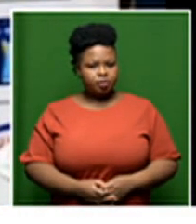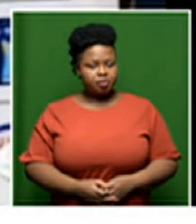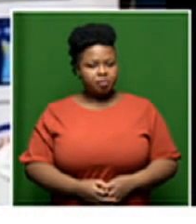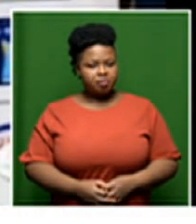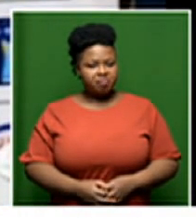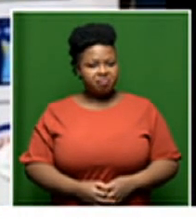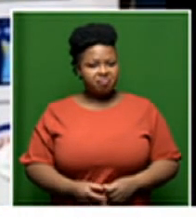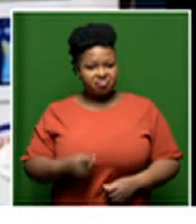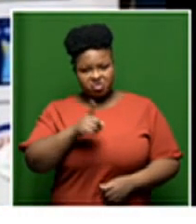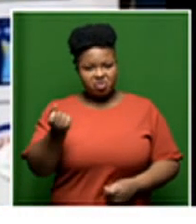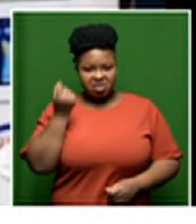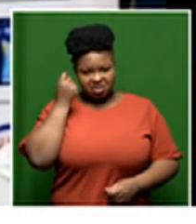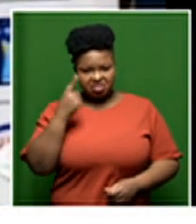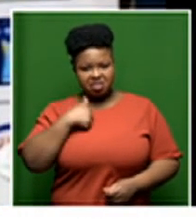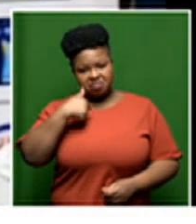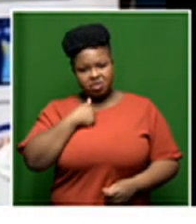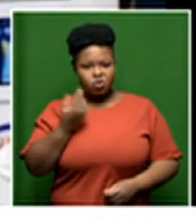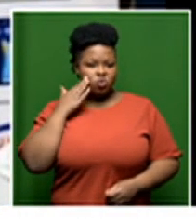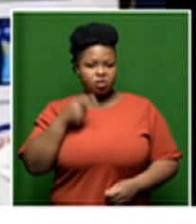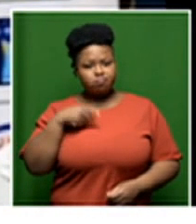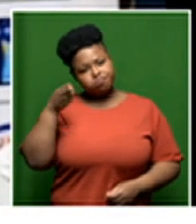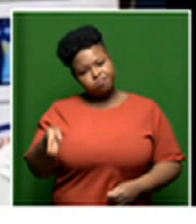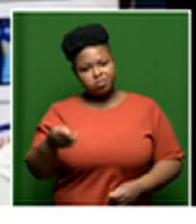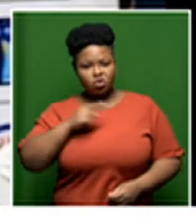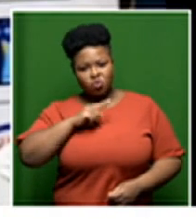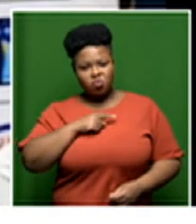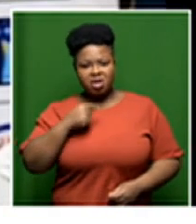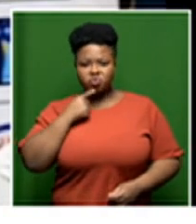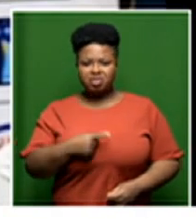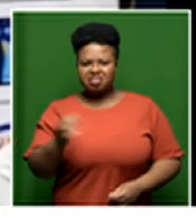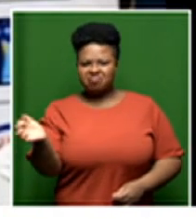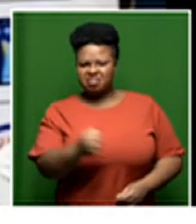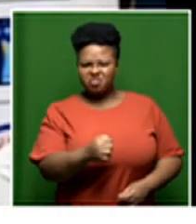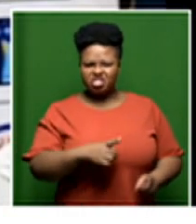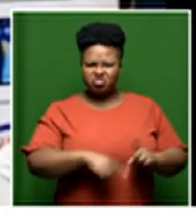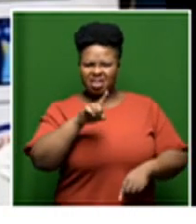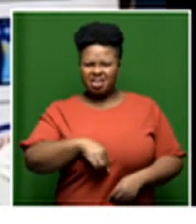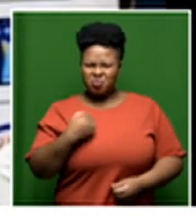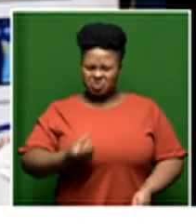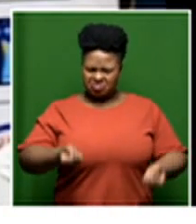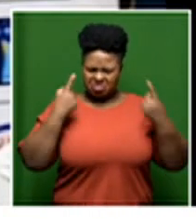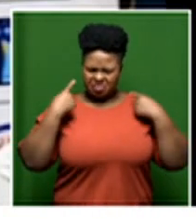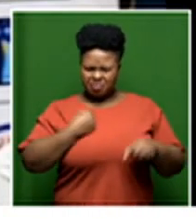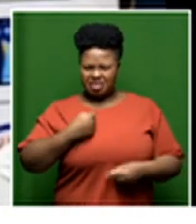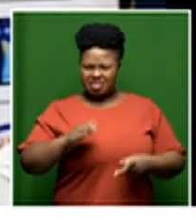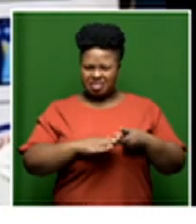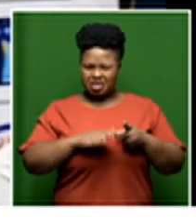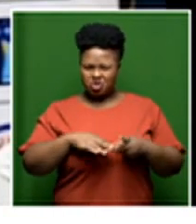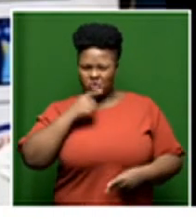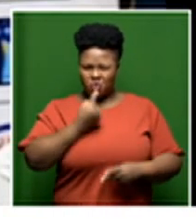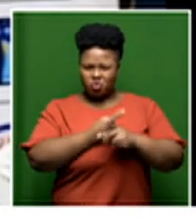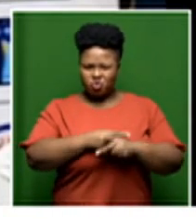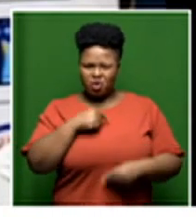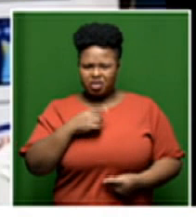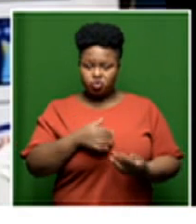Manzi didn't understand when I took one holding midfielder out to put a second striker. She didn't understand, but they're completely stupid in